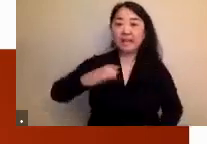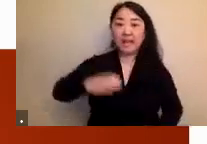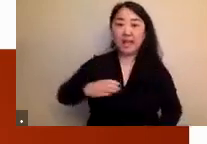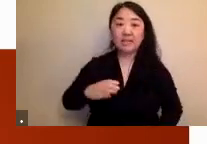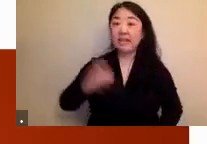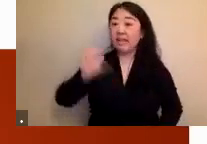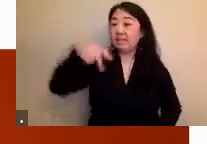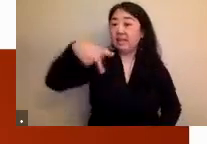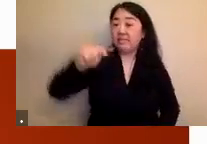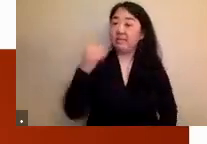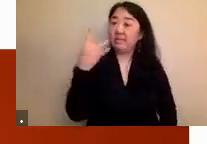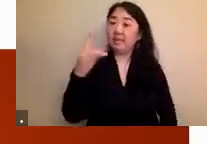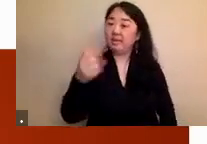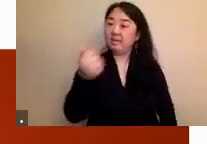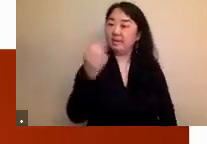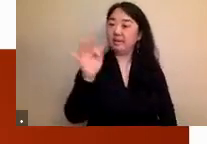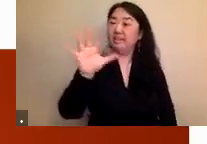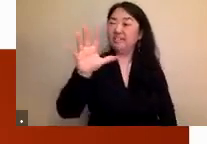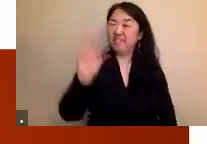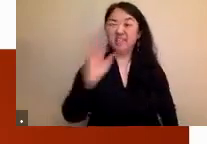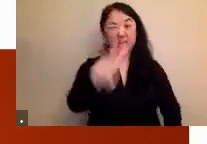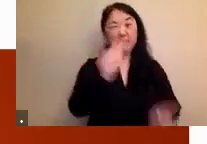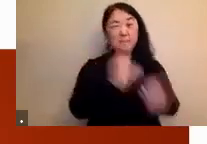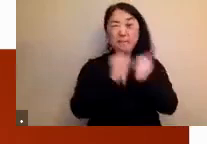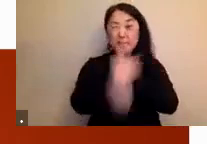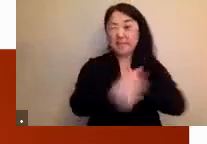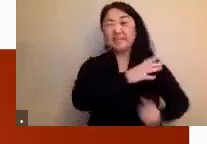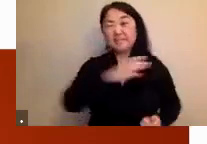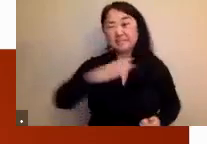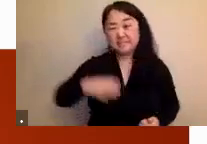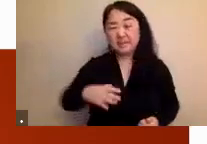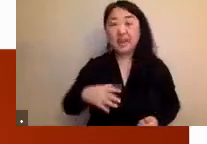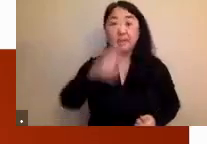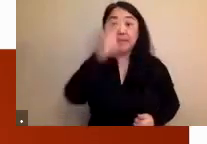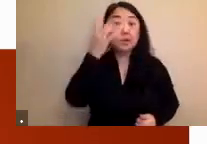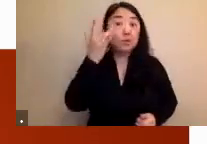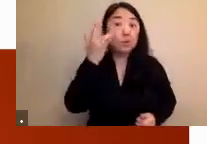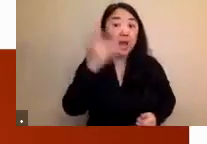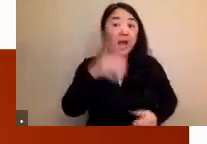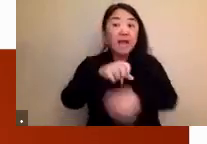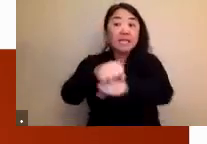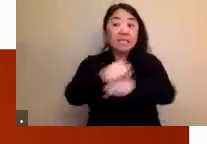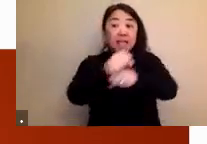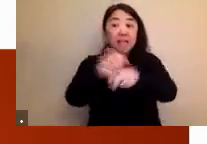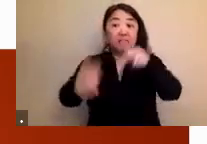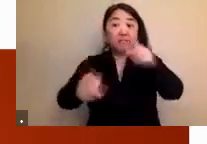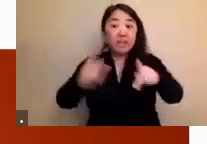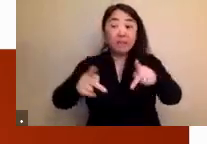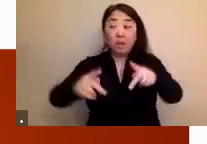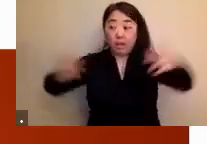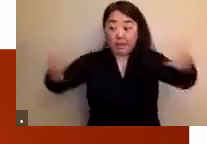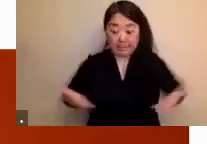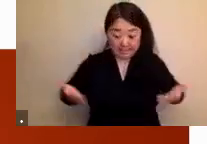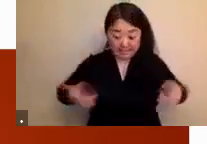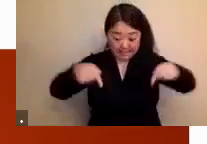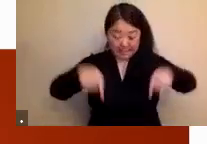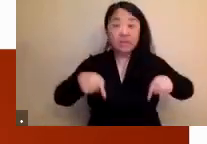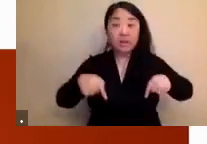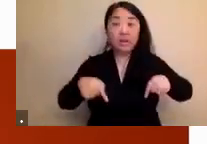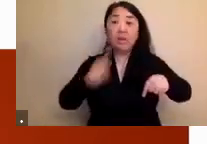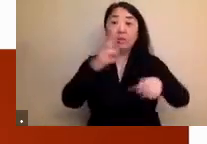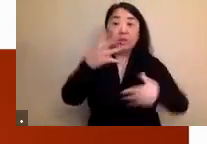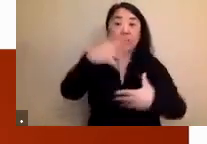of 1950. And as a result of slaves or enslaved people being here, it was a part